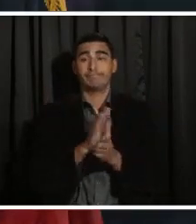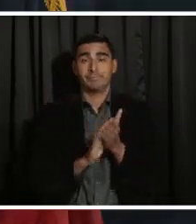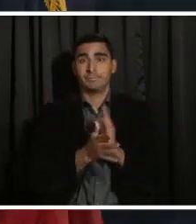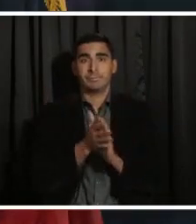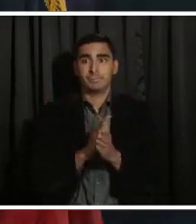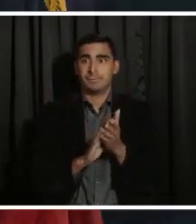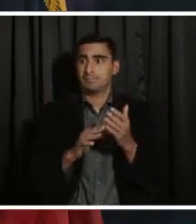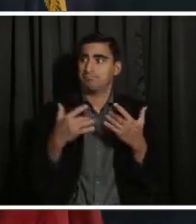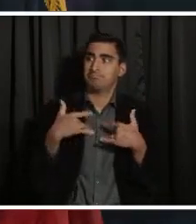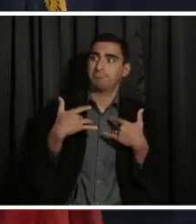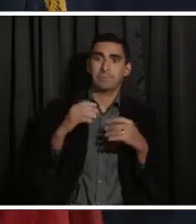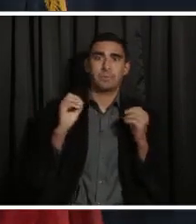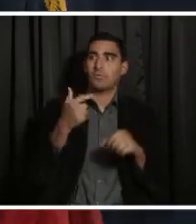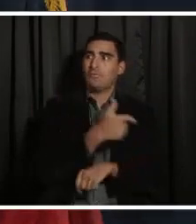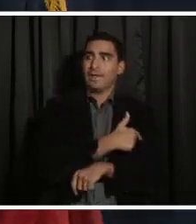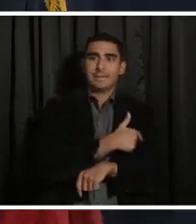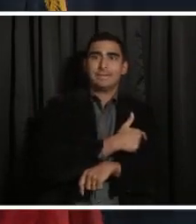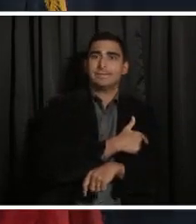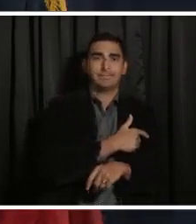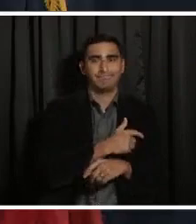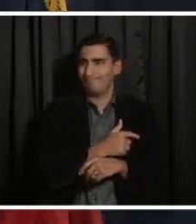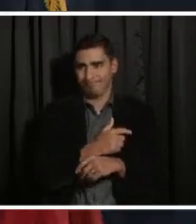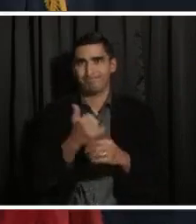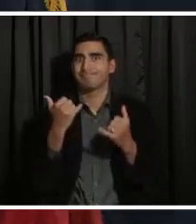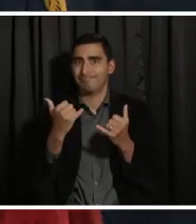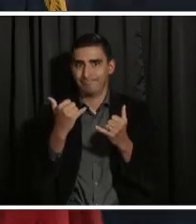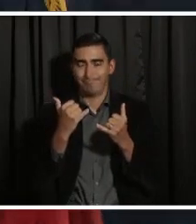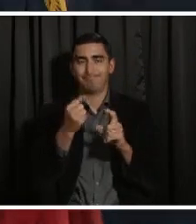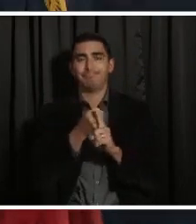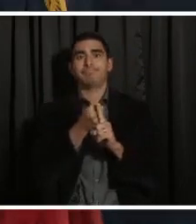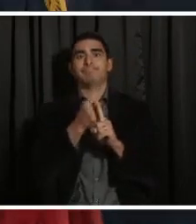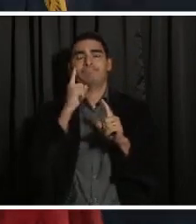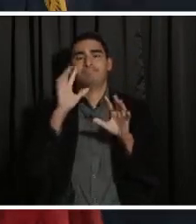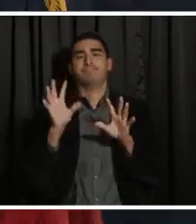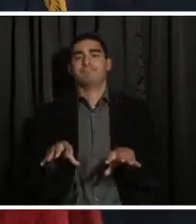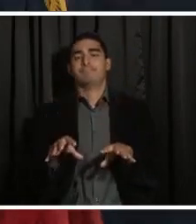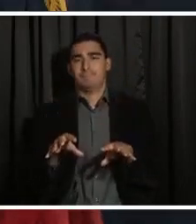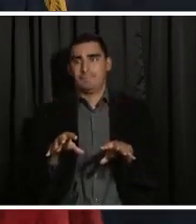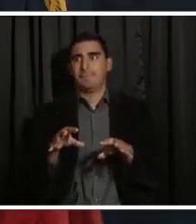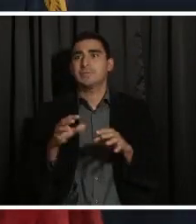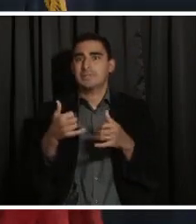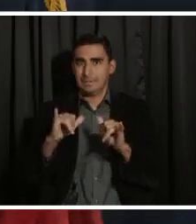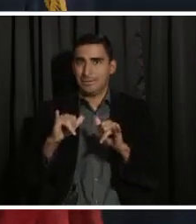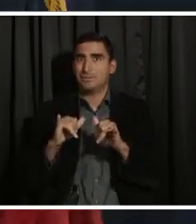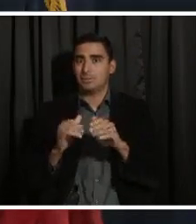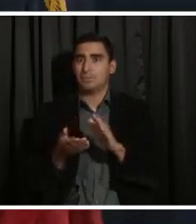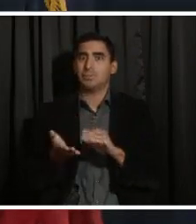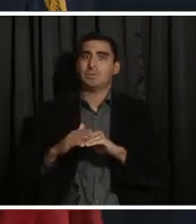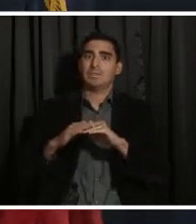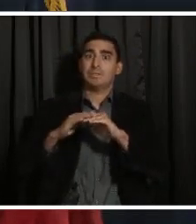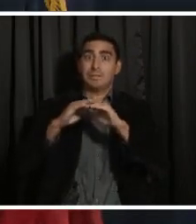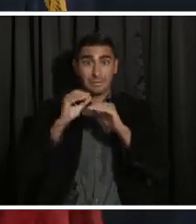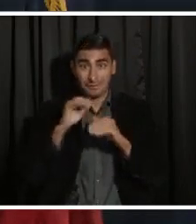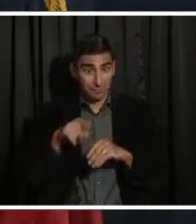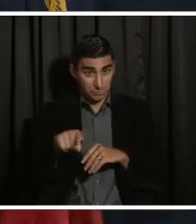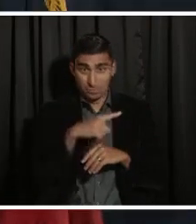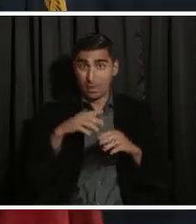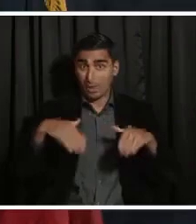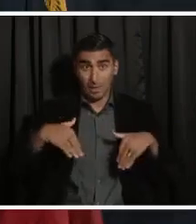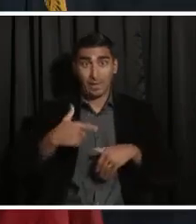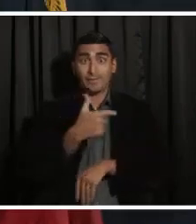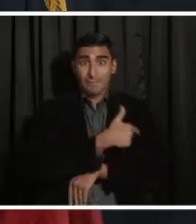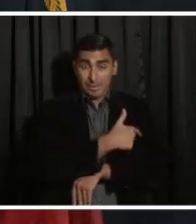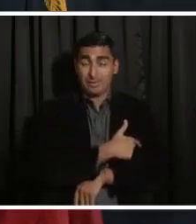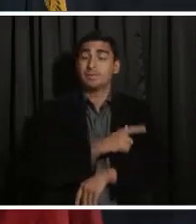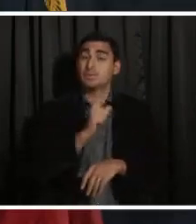without getting vaccinated. This is a wake-up call. If you haven't been vaccinated, you are facing a grave threat